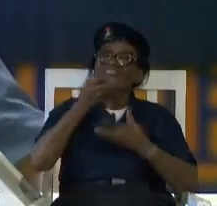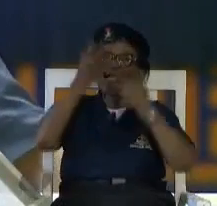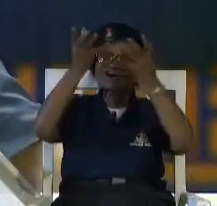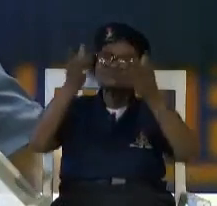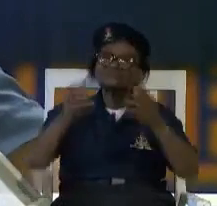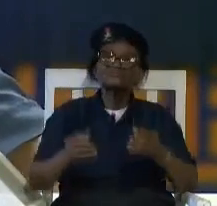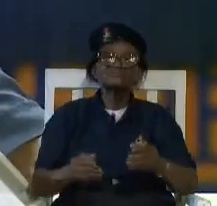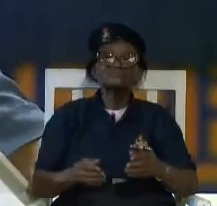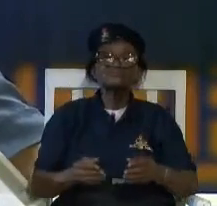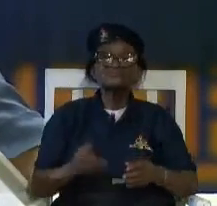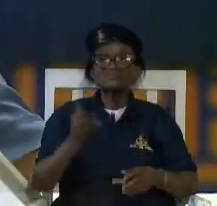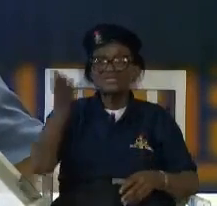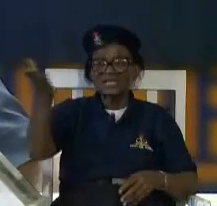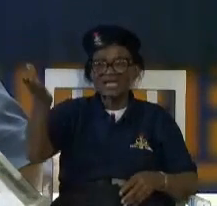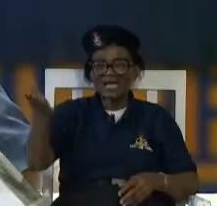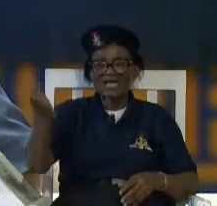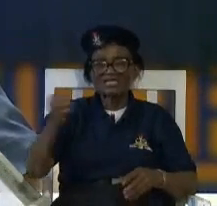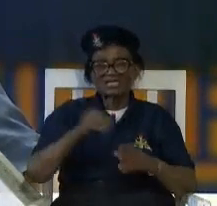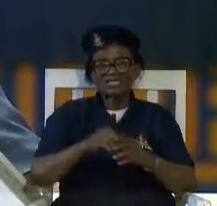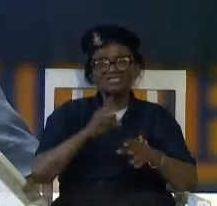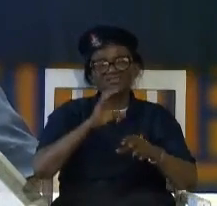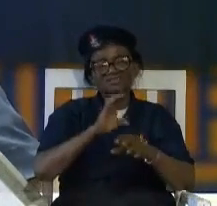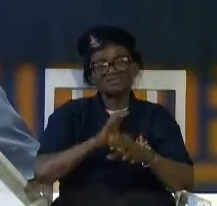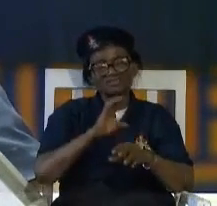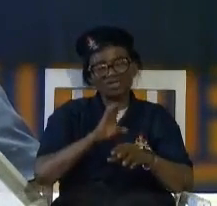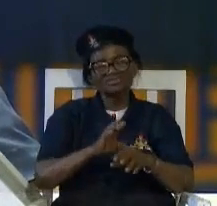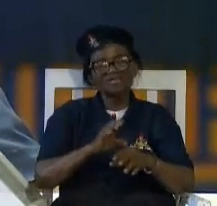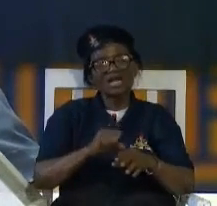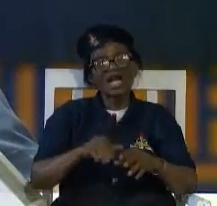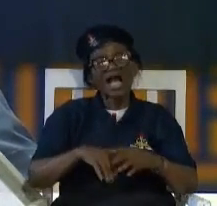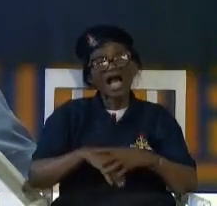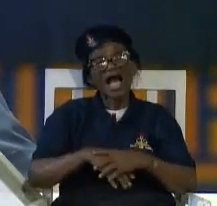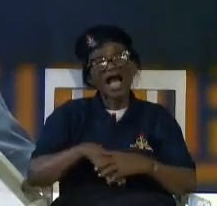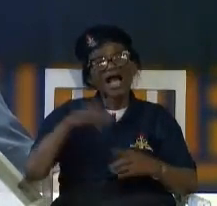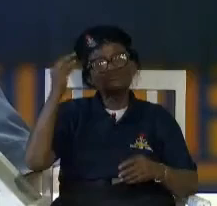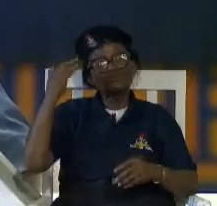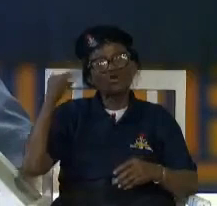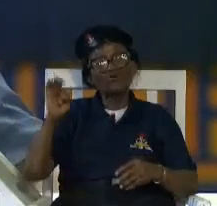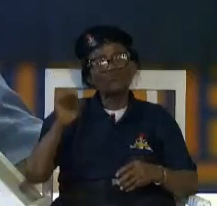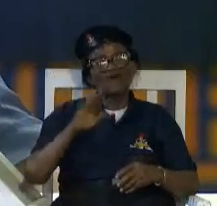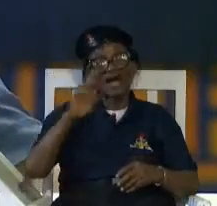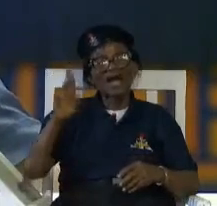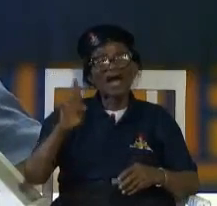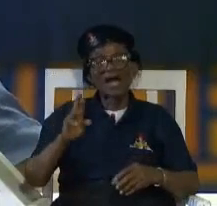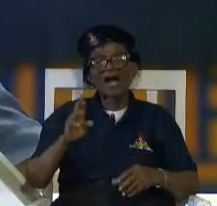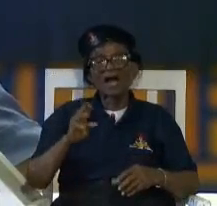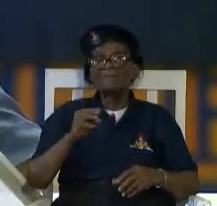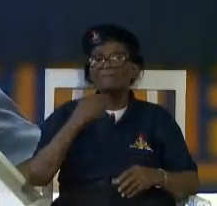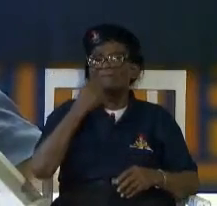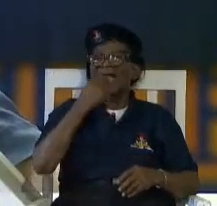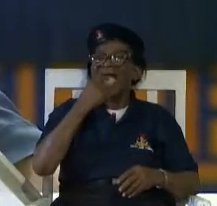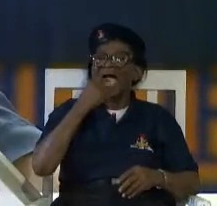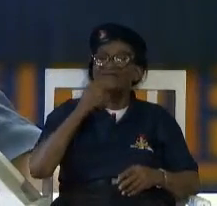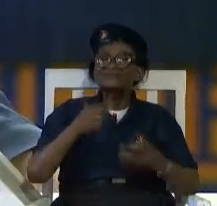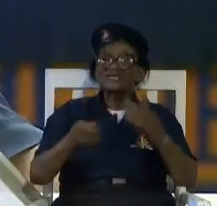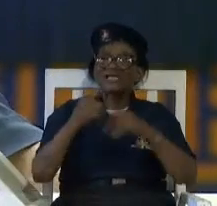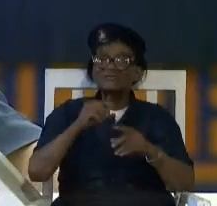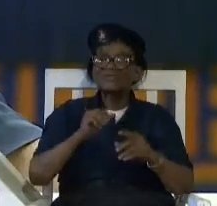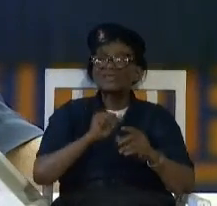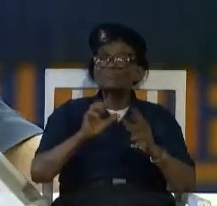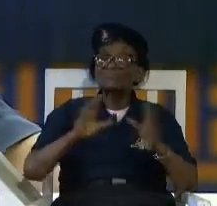right there in the church, out of her mouth came a big worm.